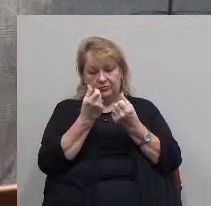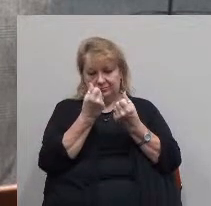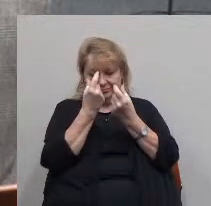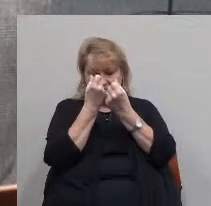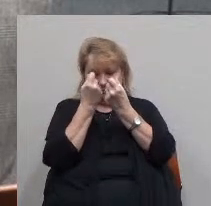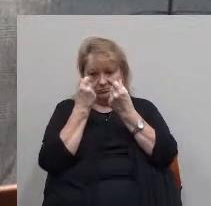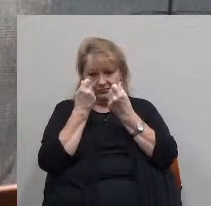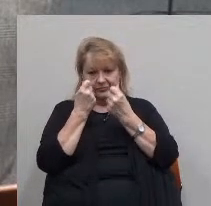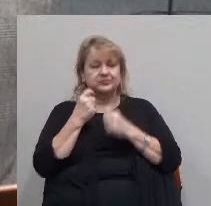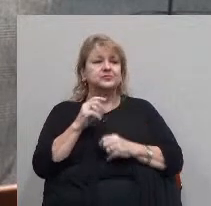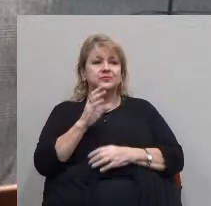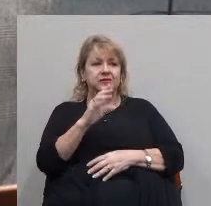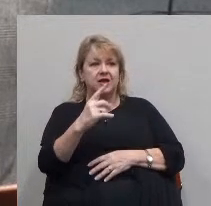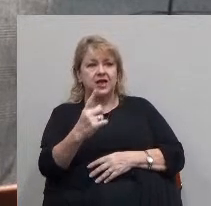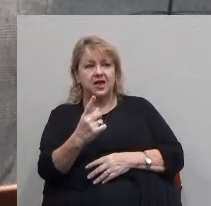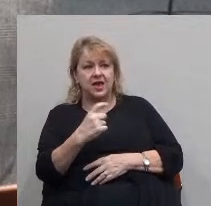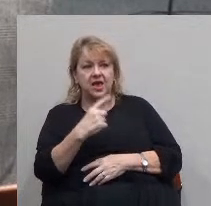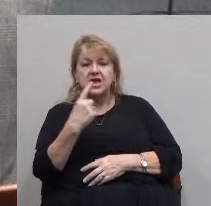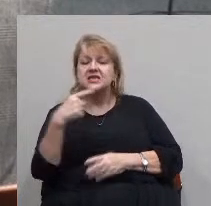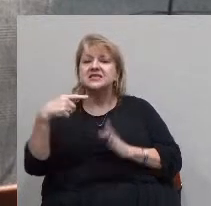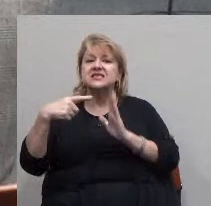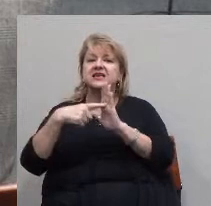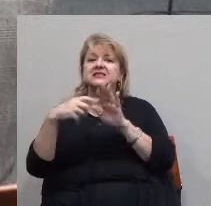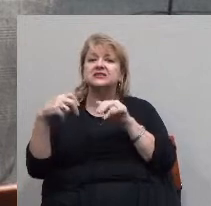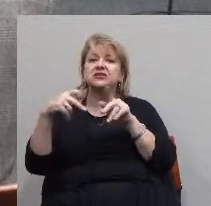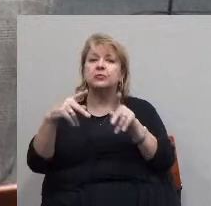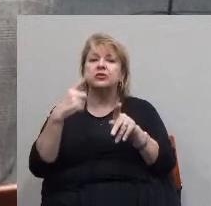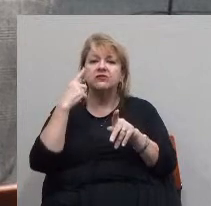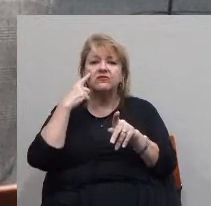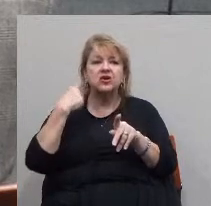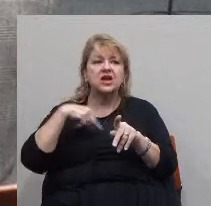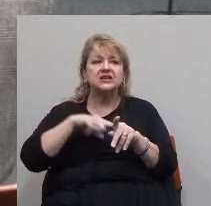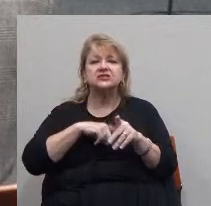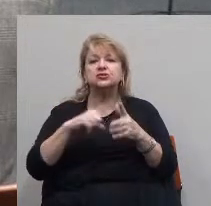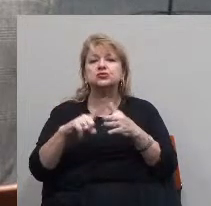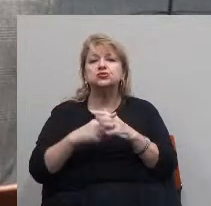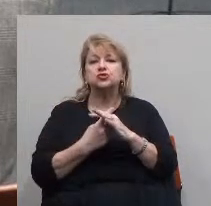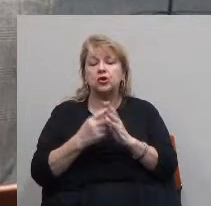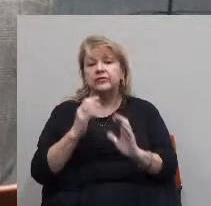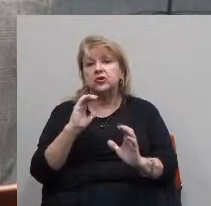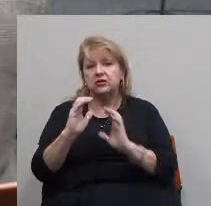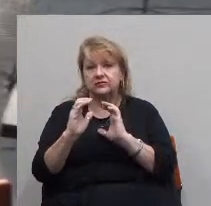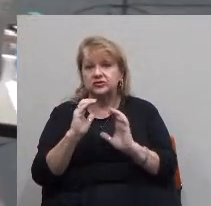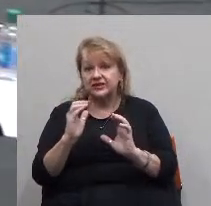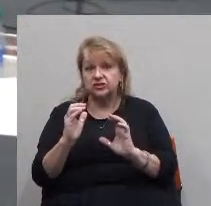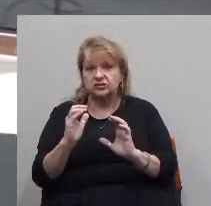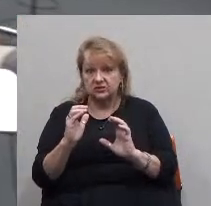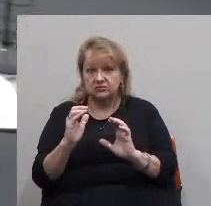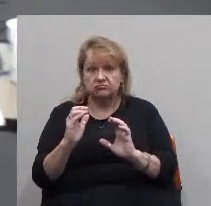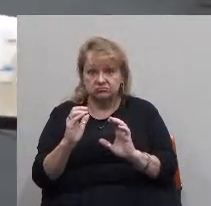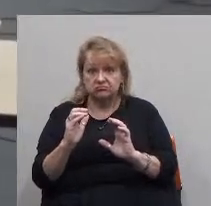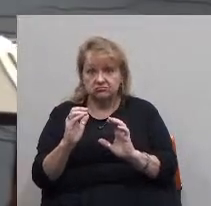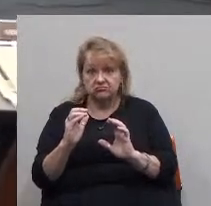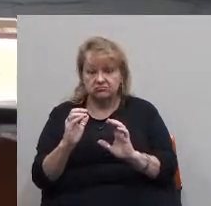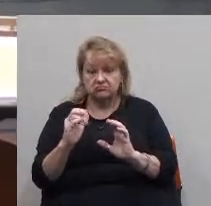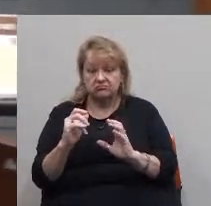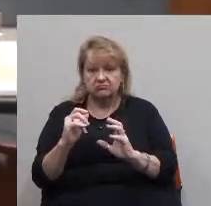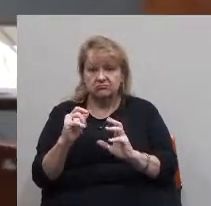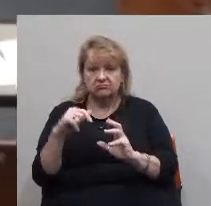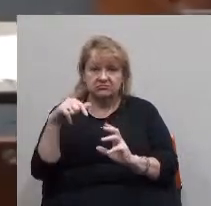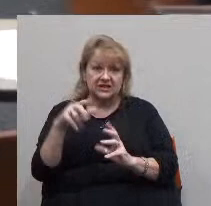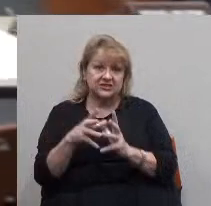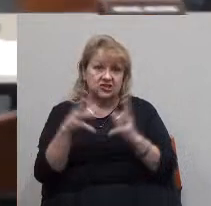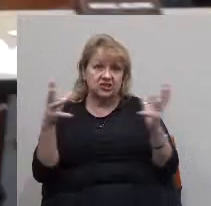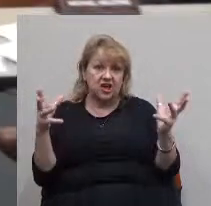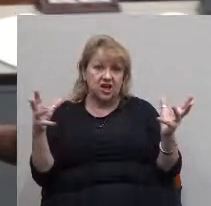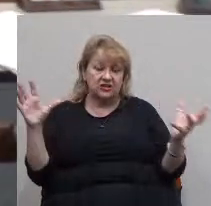piece, members, that I just want to reiterate is this is an opportunity for us to start conversations, and this